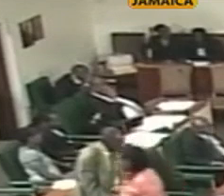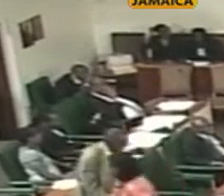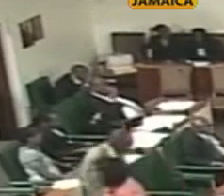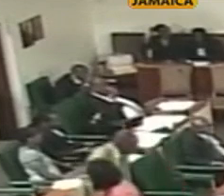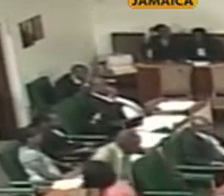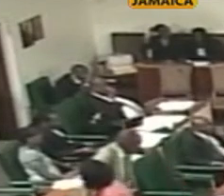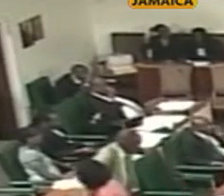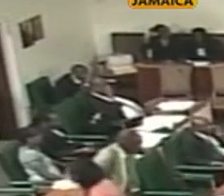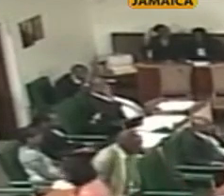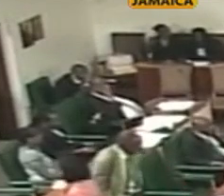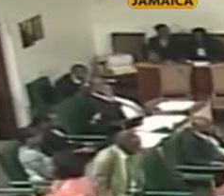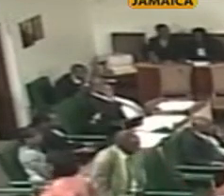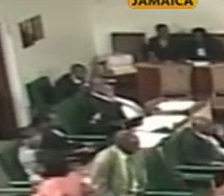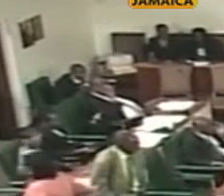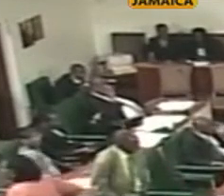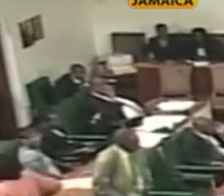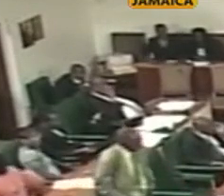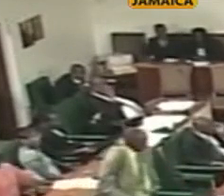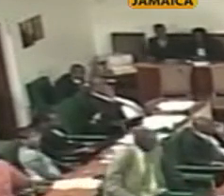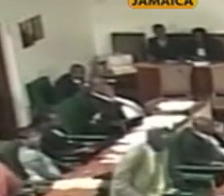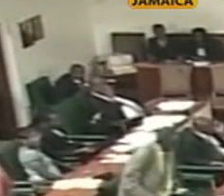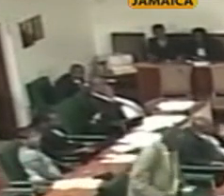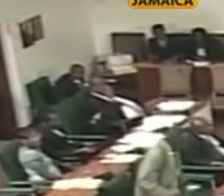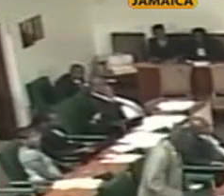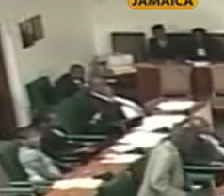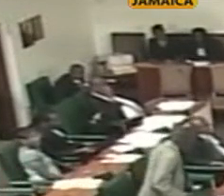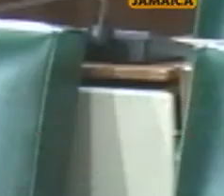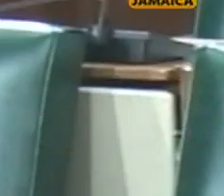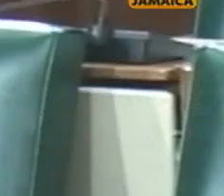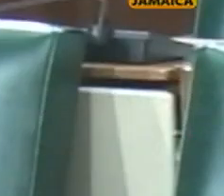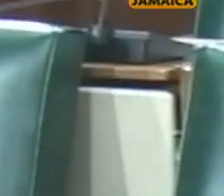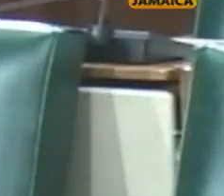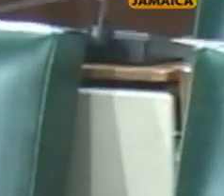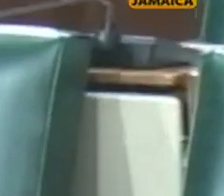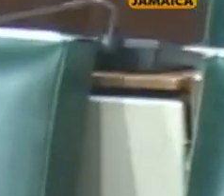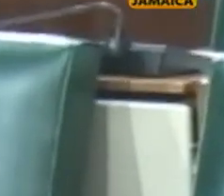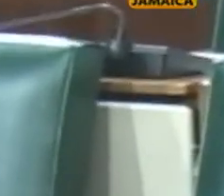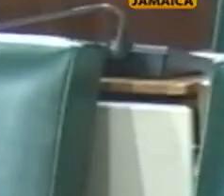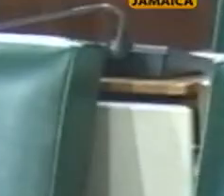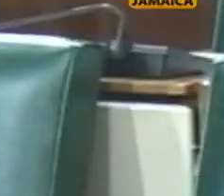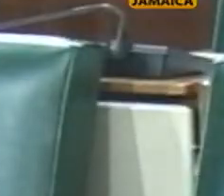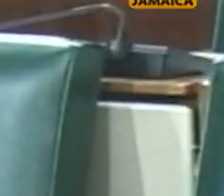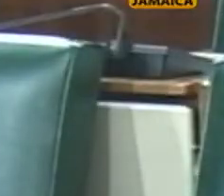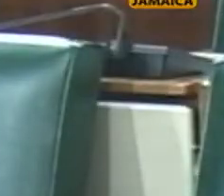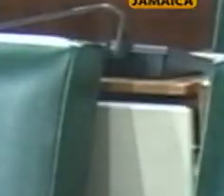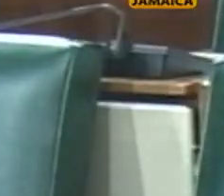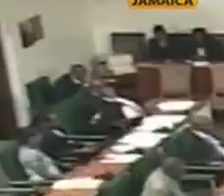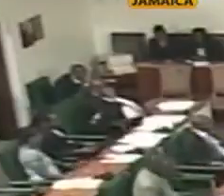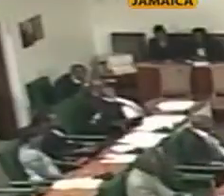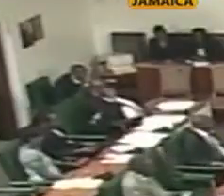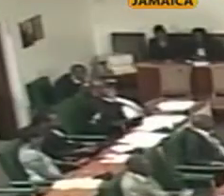Mr. Speaker, I now ask that the bill be read a third time. Clarke.